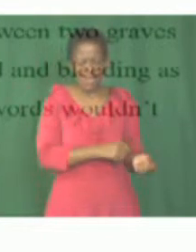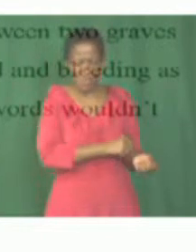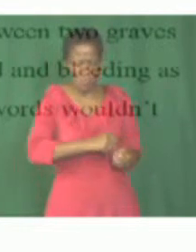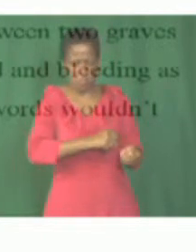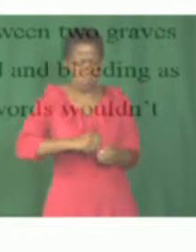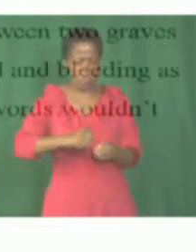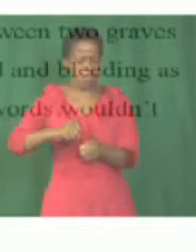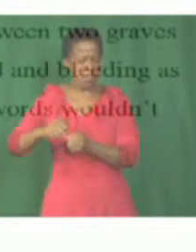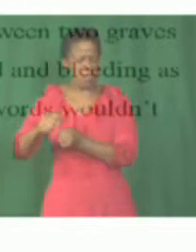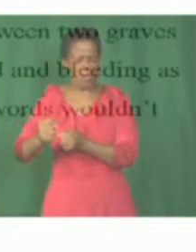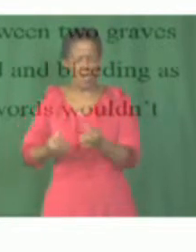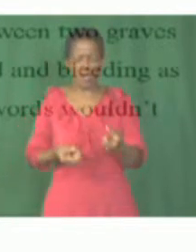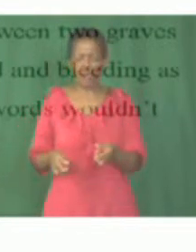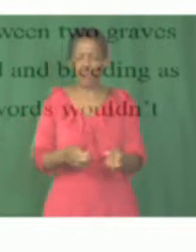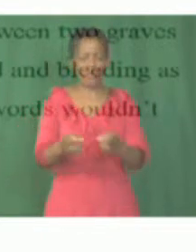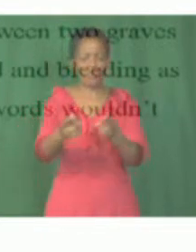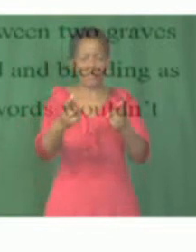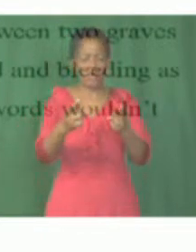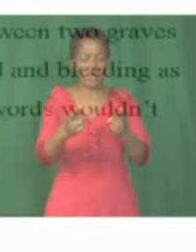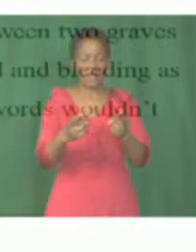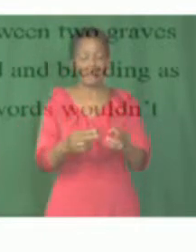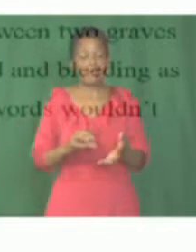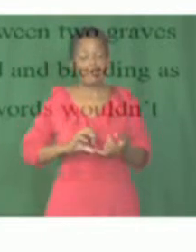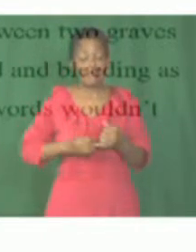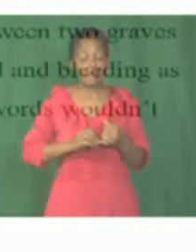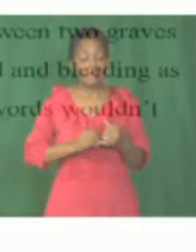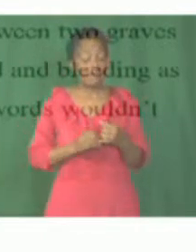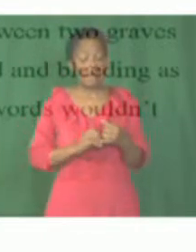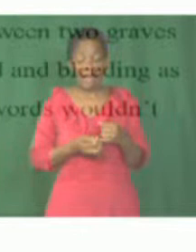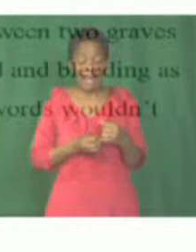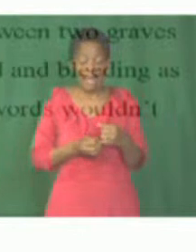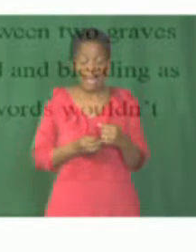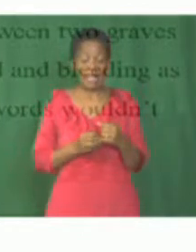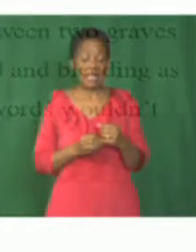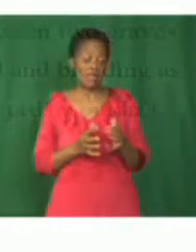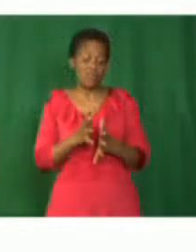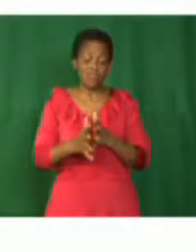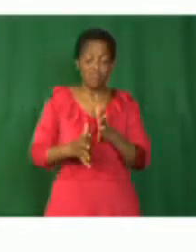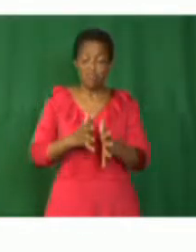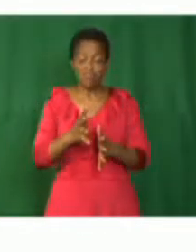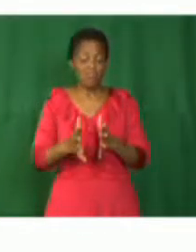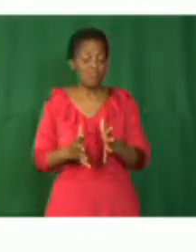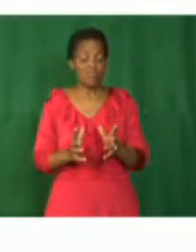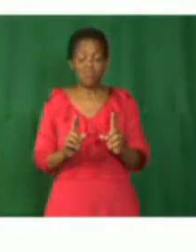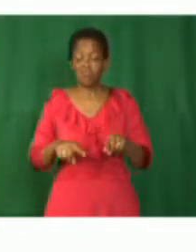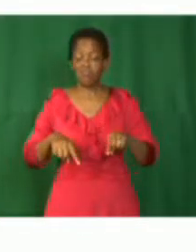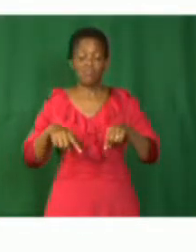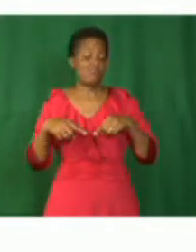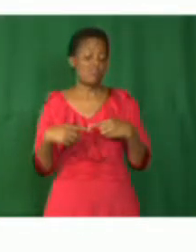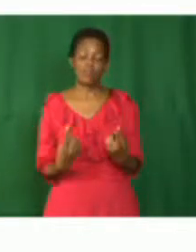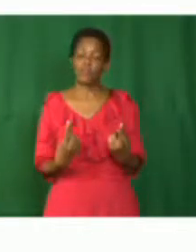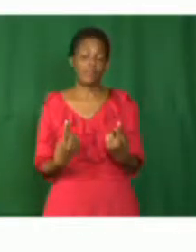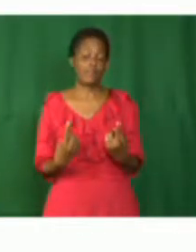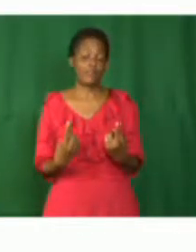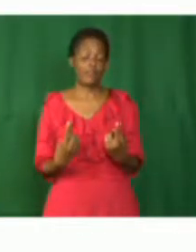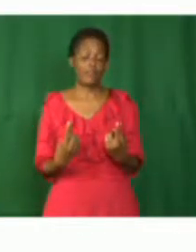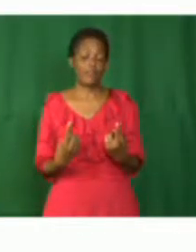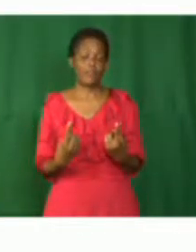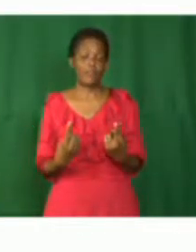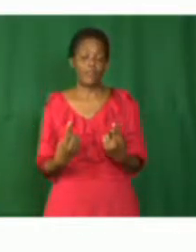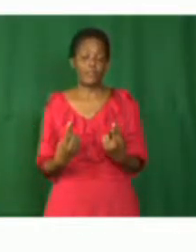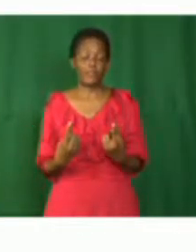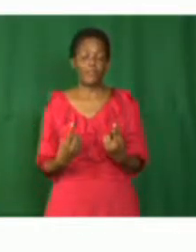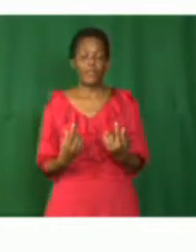to my brother, but the words wouldn't come. Now, let us look